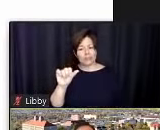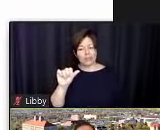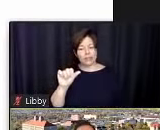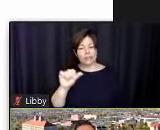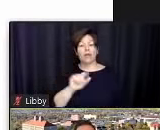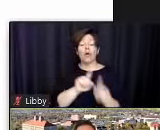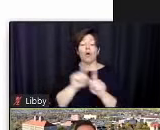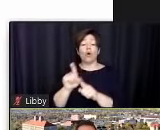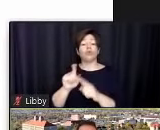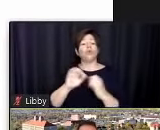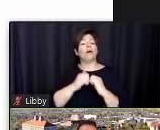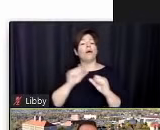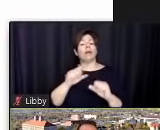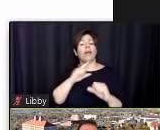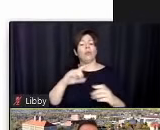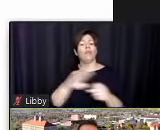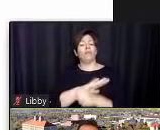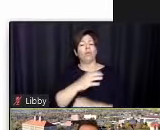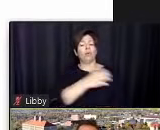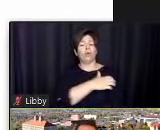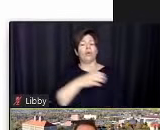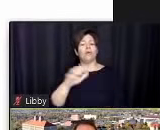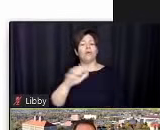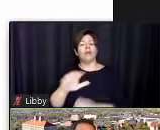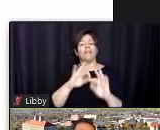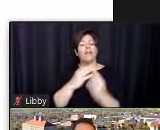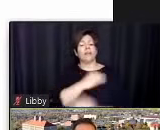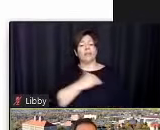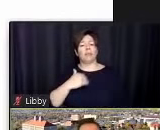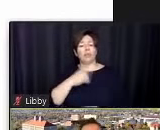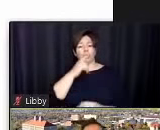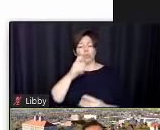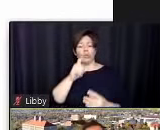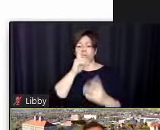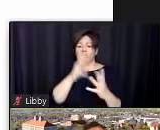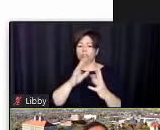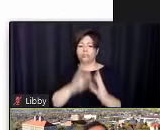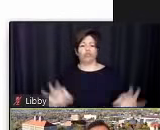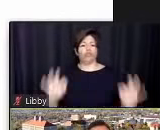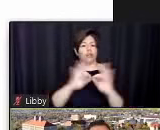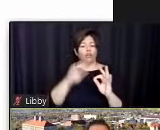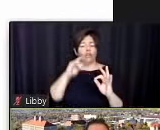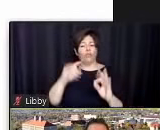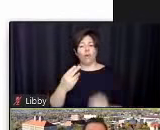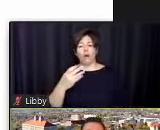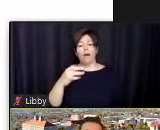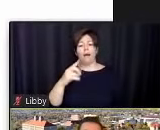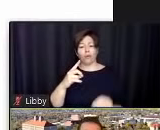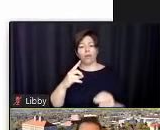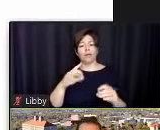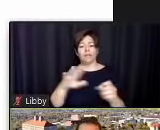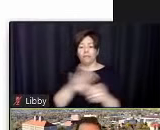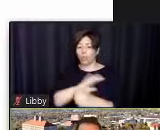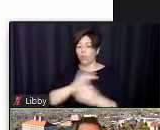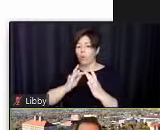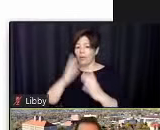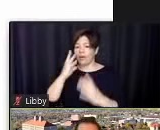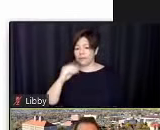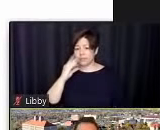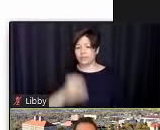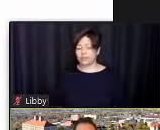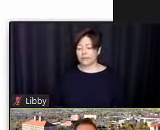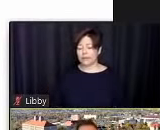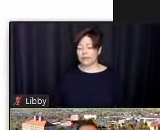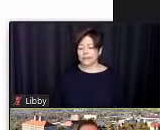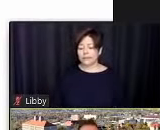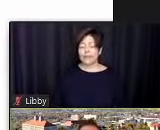also how we can further empower family members that are so critical in this hybrid, blended, fully online experience.